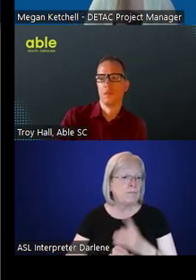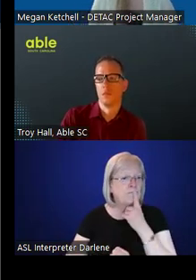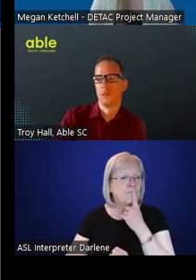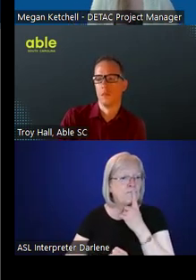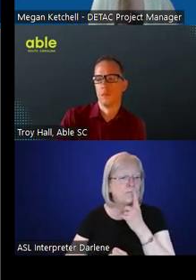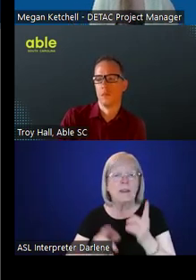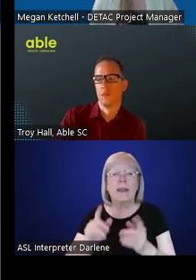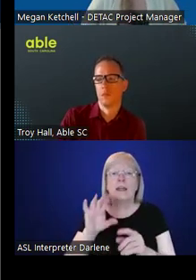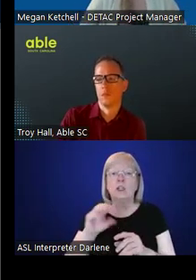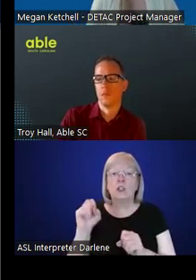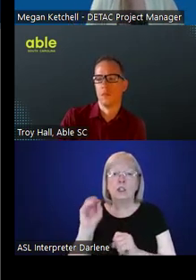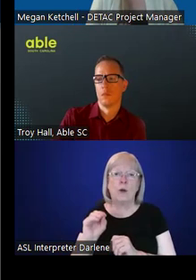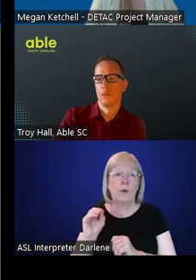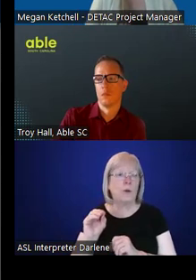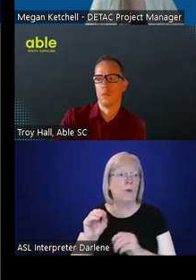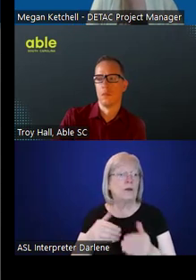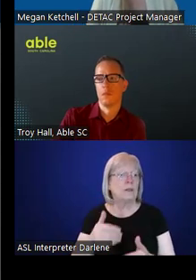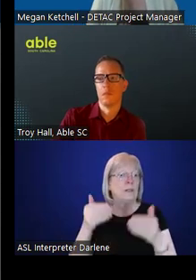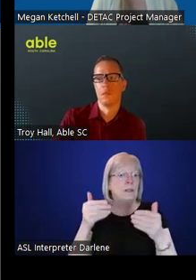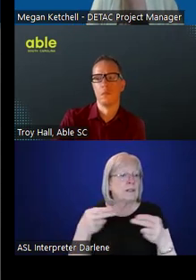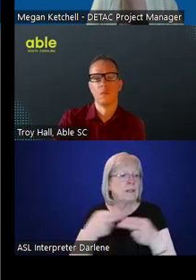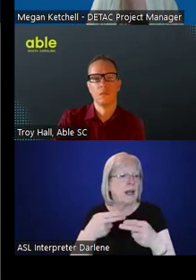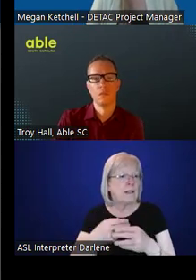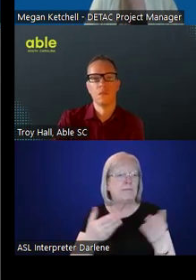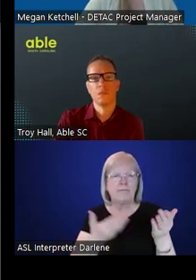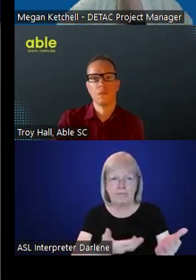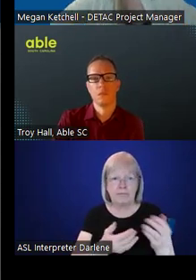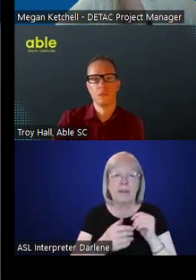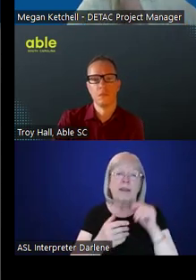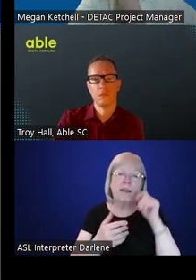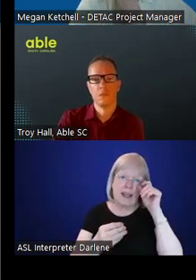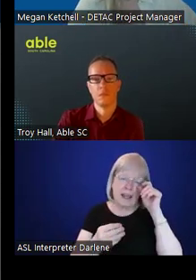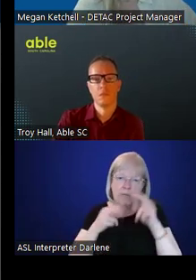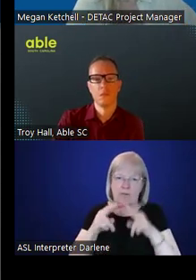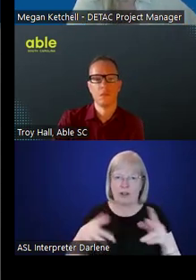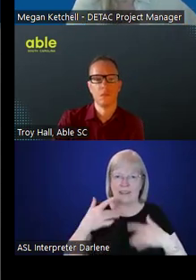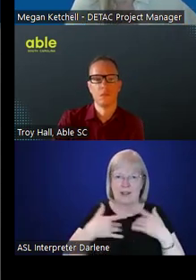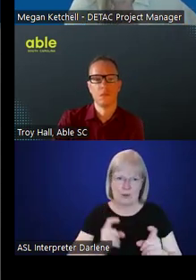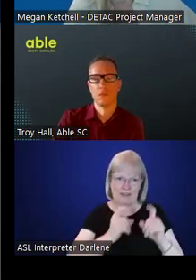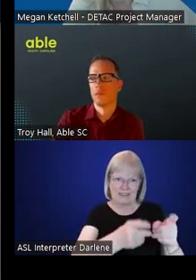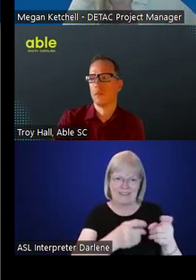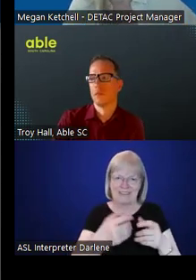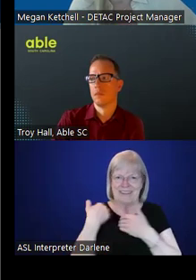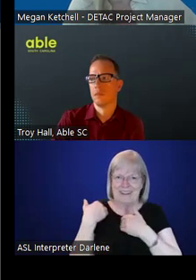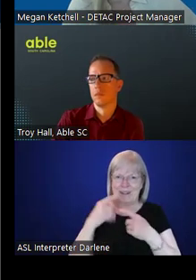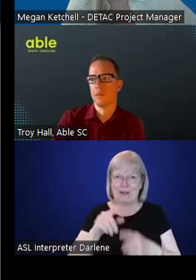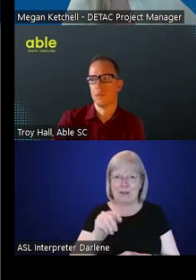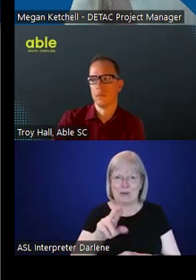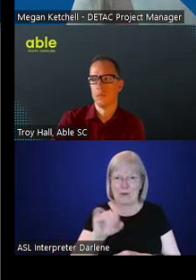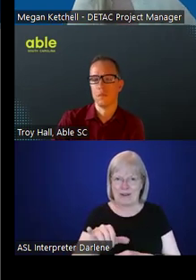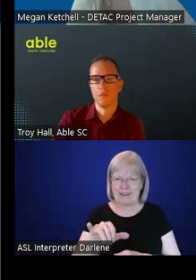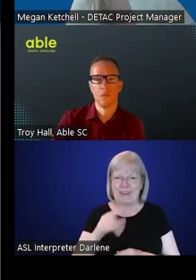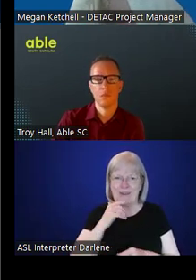And with that, we can go to the next slide. And I am very excited to turn it over to our colleague